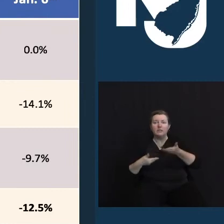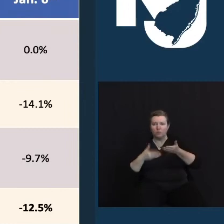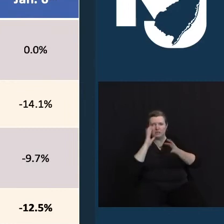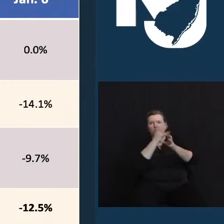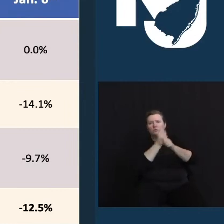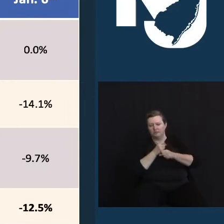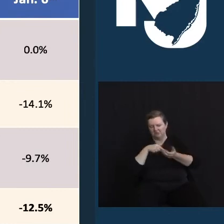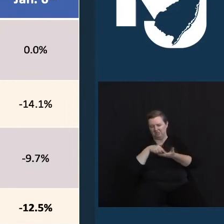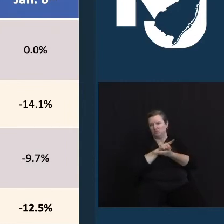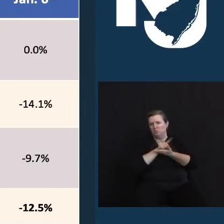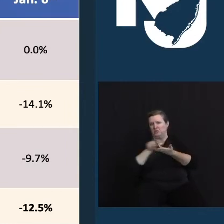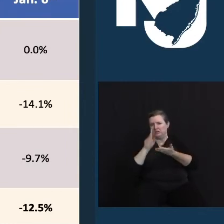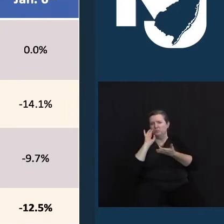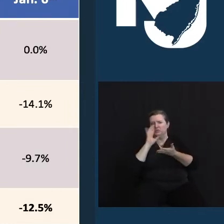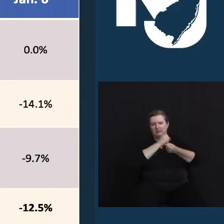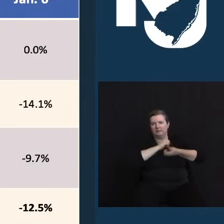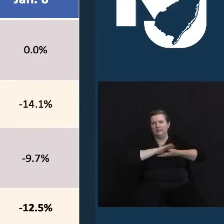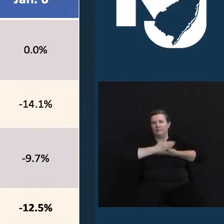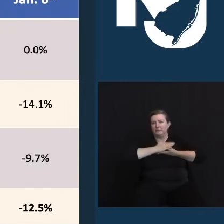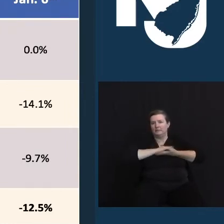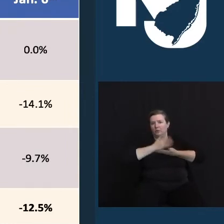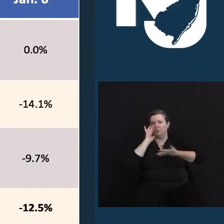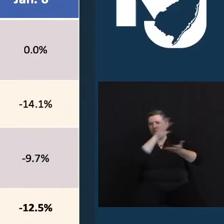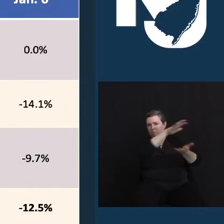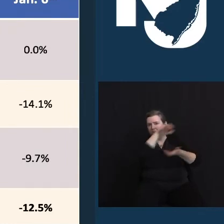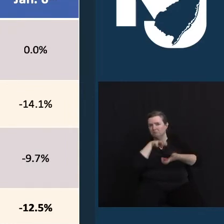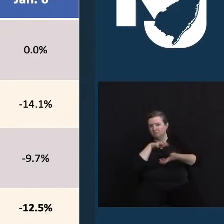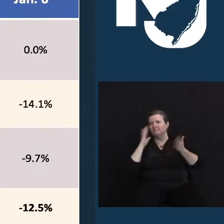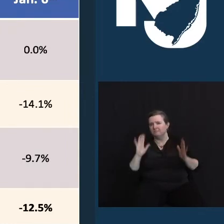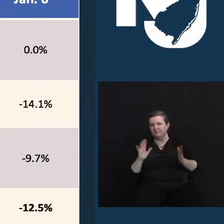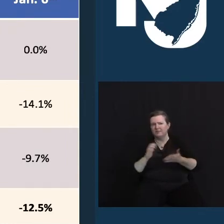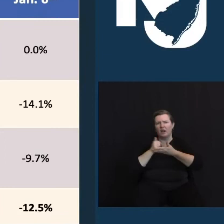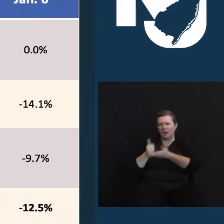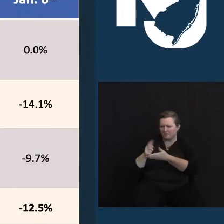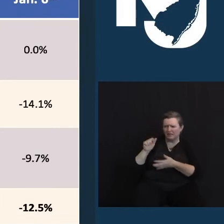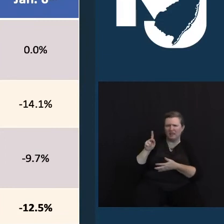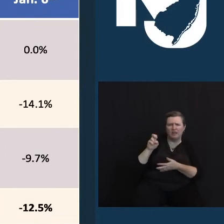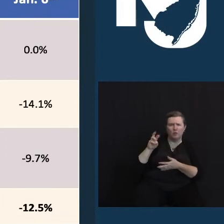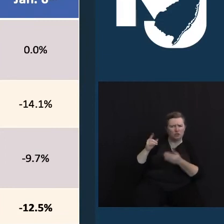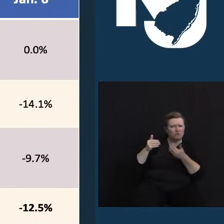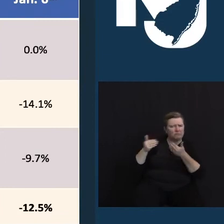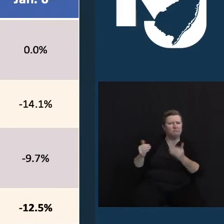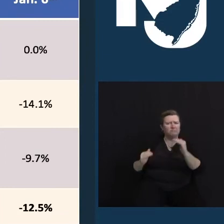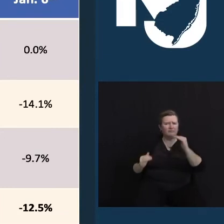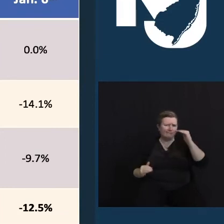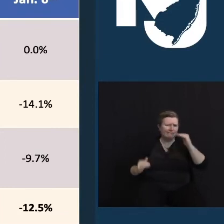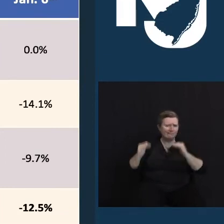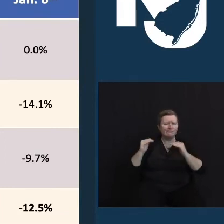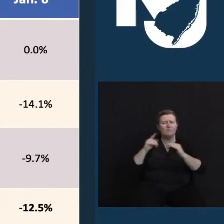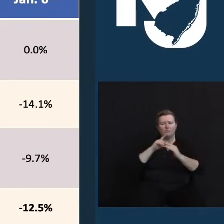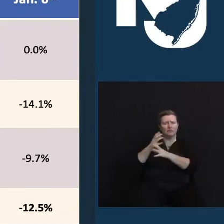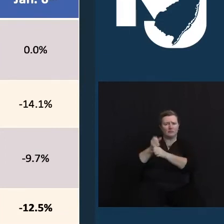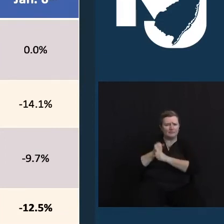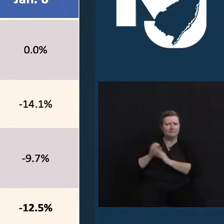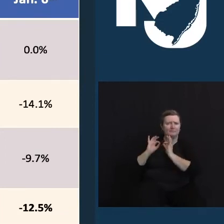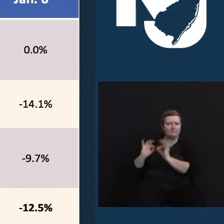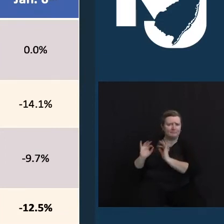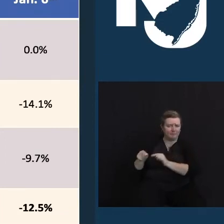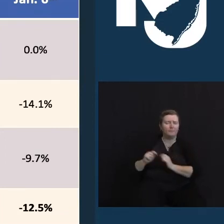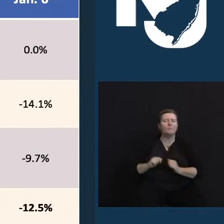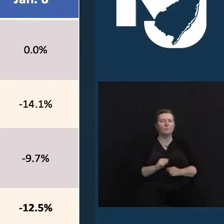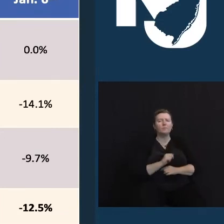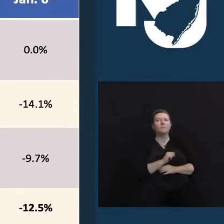continue to work alongside Lakewood's education officials to ensure this delivery is in fact received. But what was